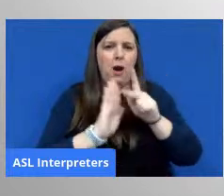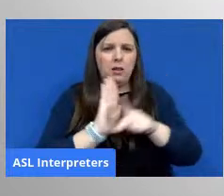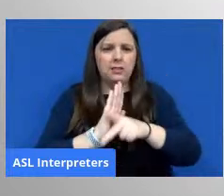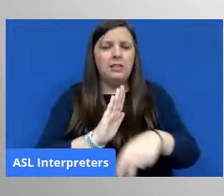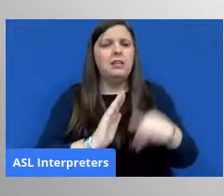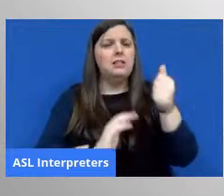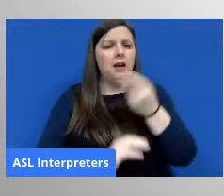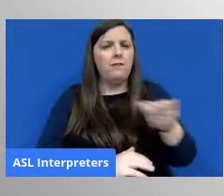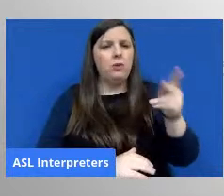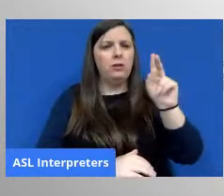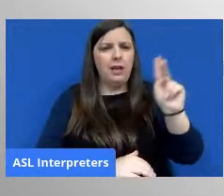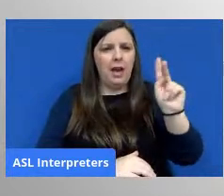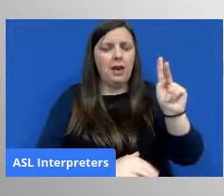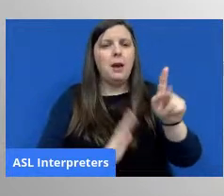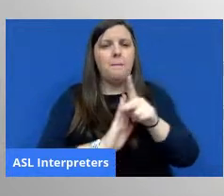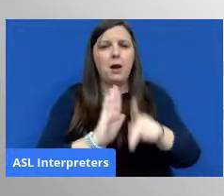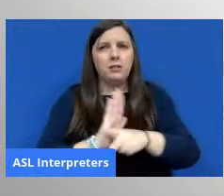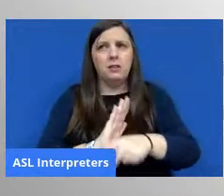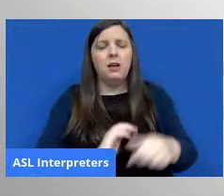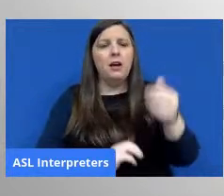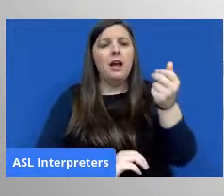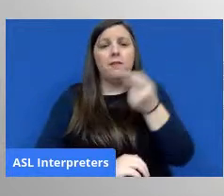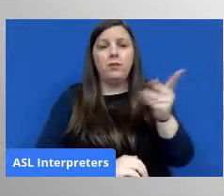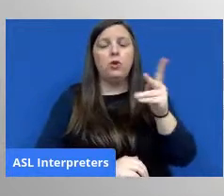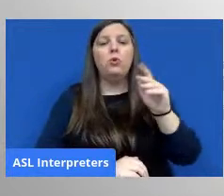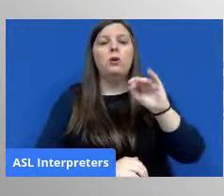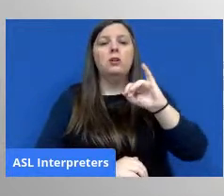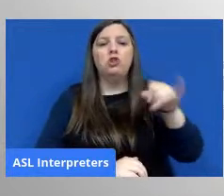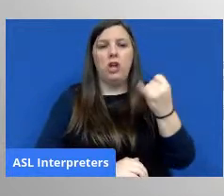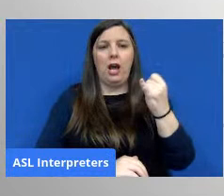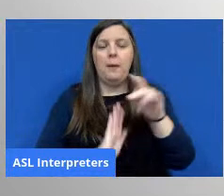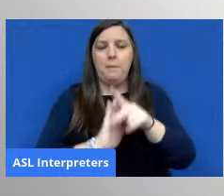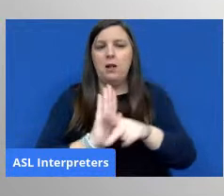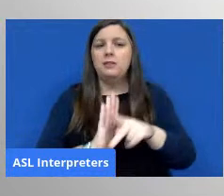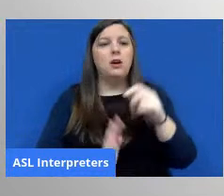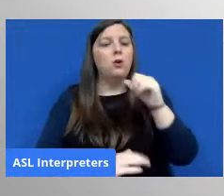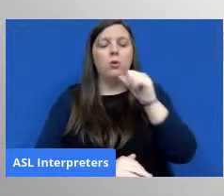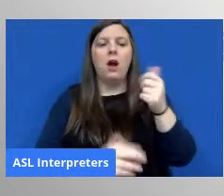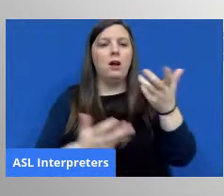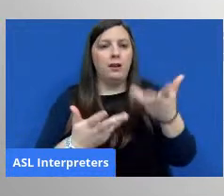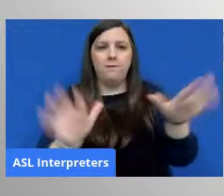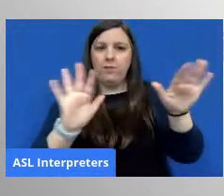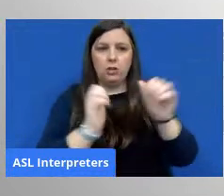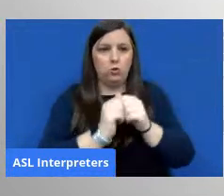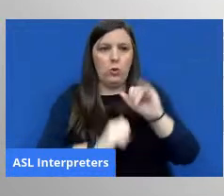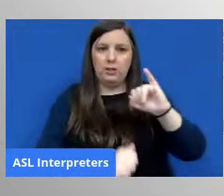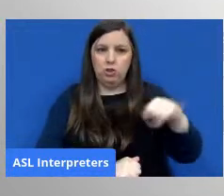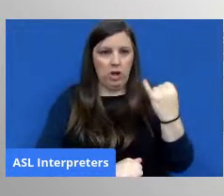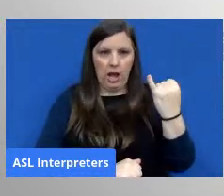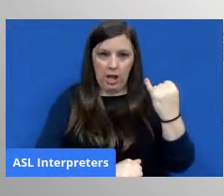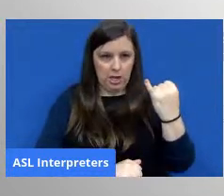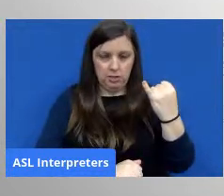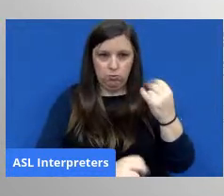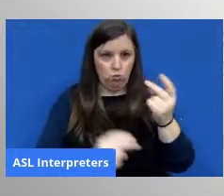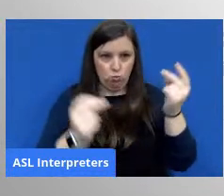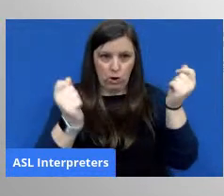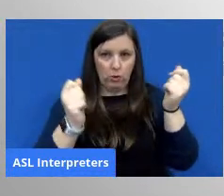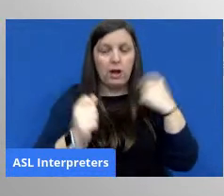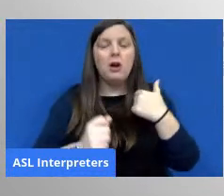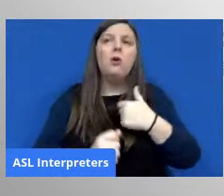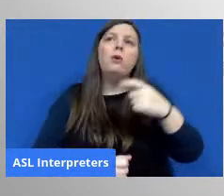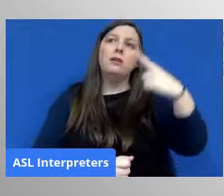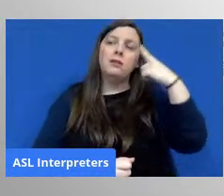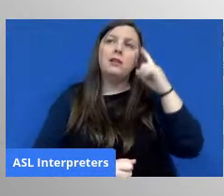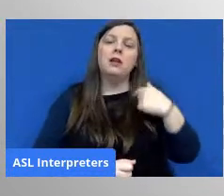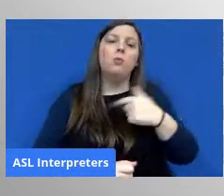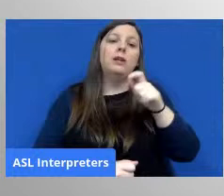Watley. We aren't going to tackle all the J policies right away. We think that we need to have a discussion as a board, hopefully